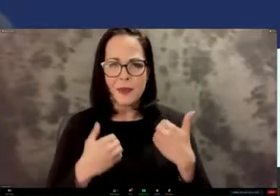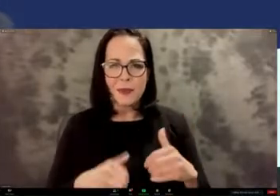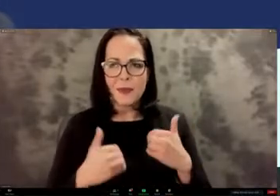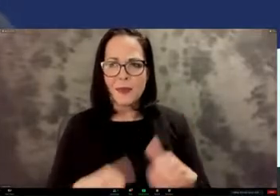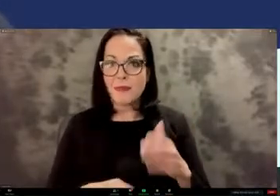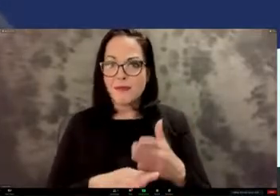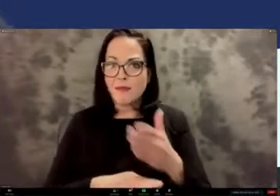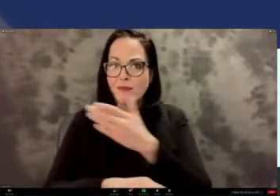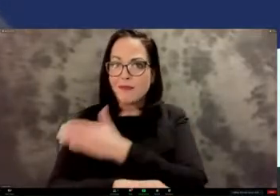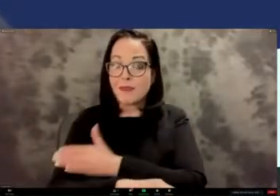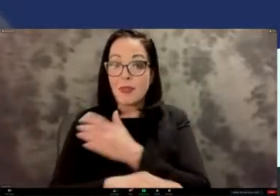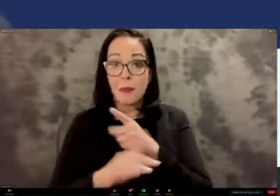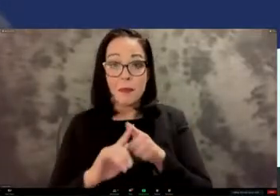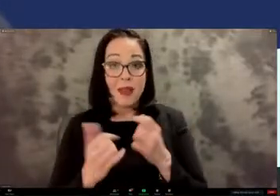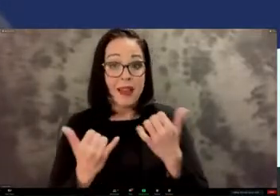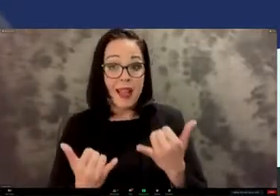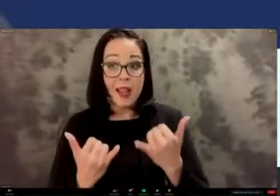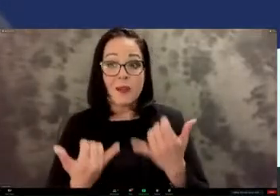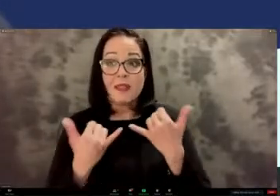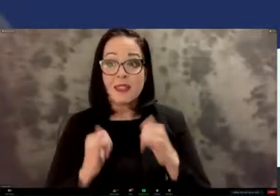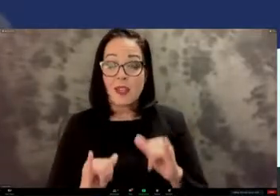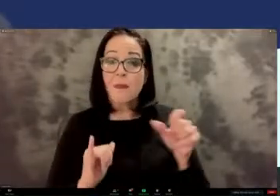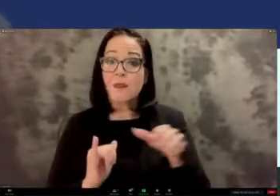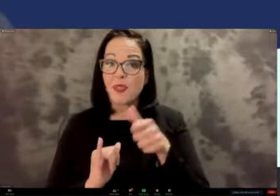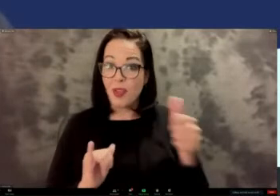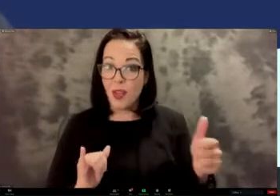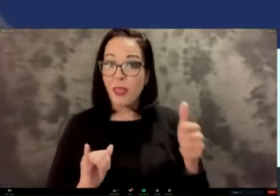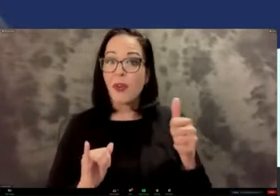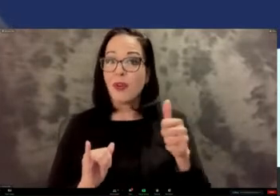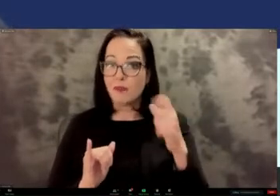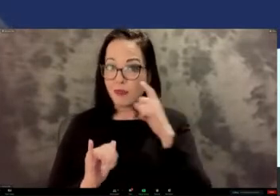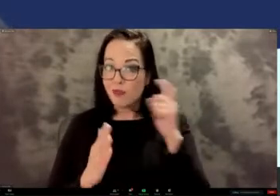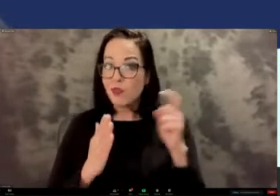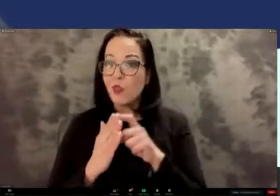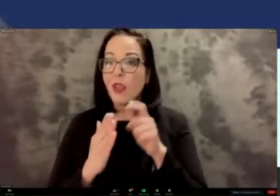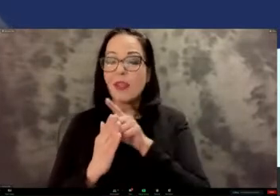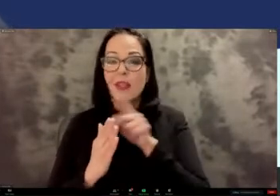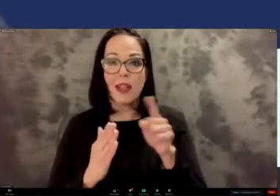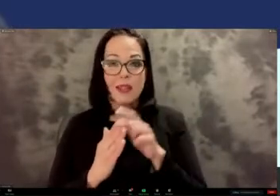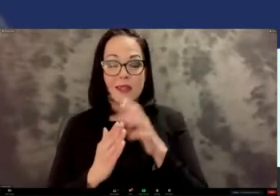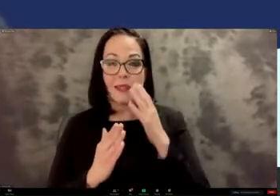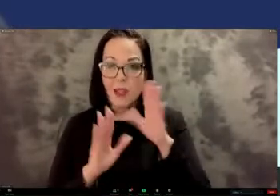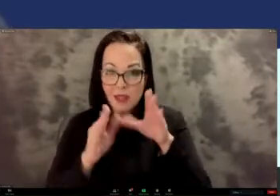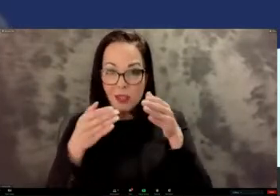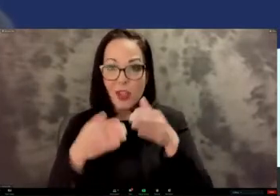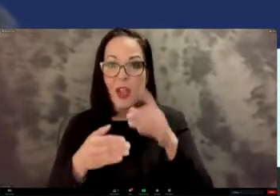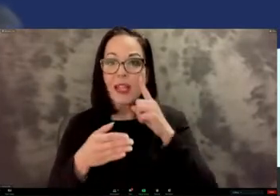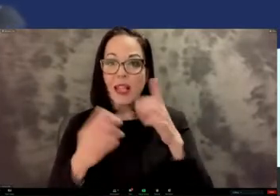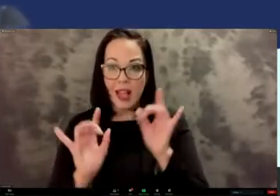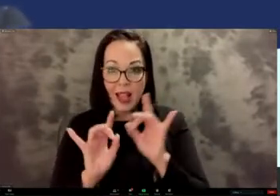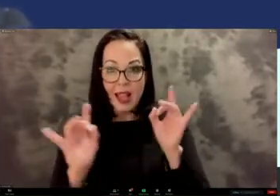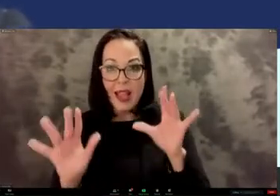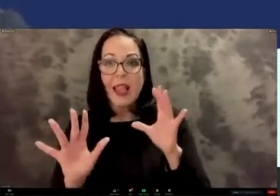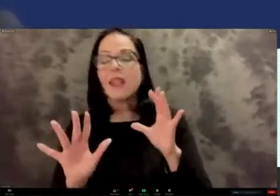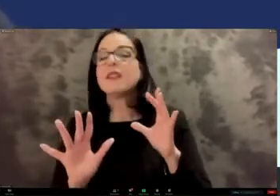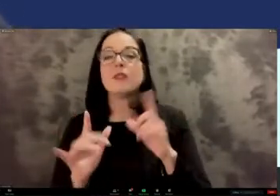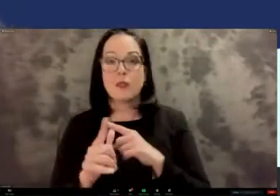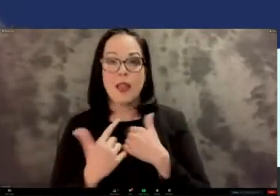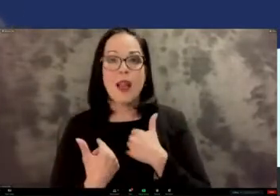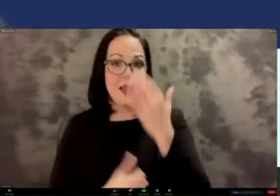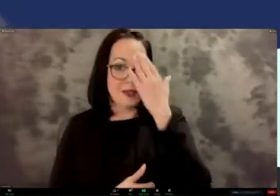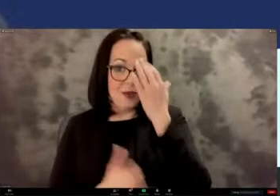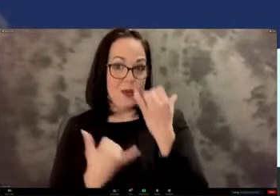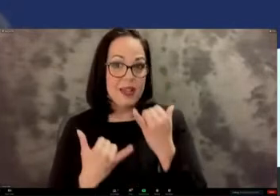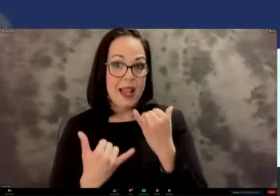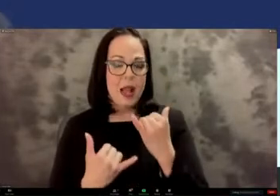we've had another reckoning in this country, and that is one of targeted hate. So I know, having